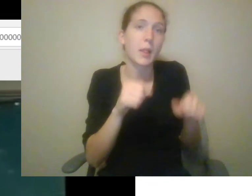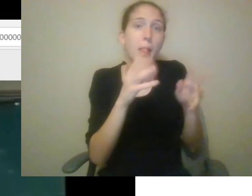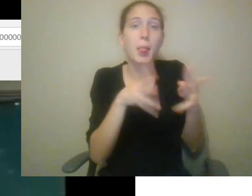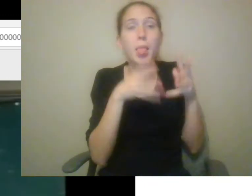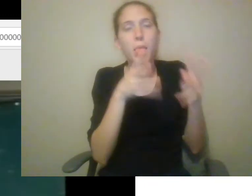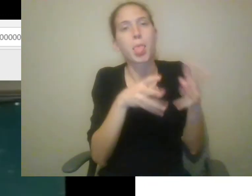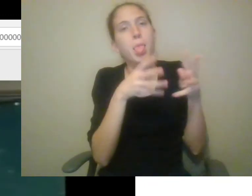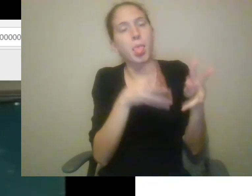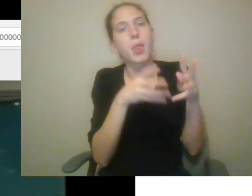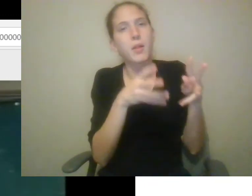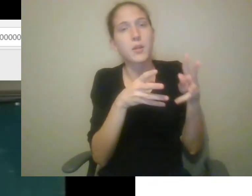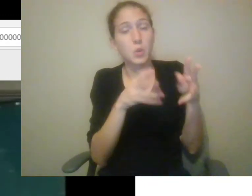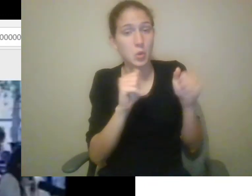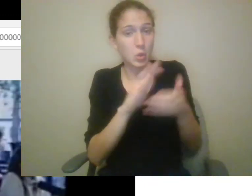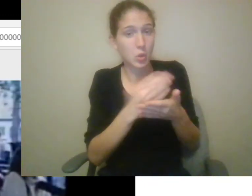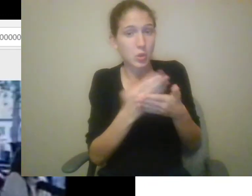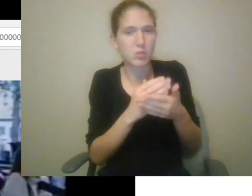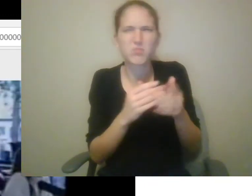Just